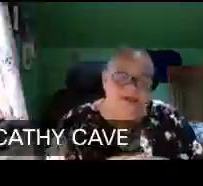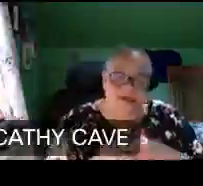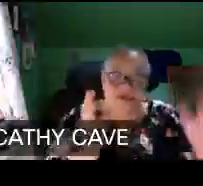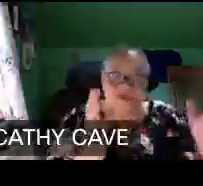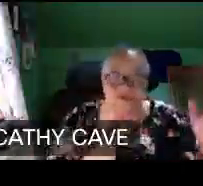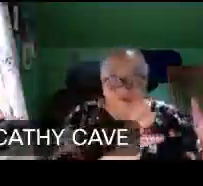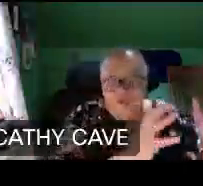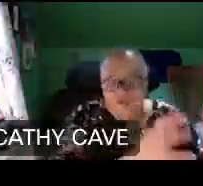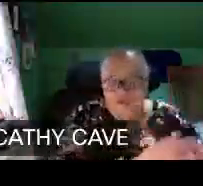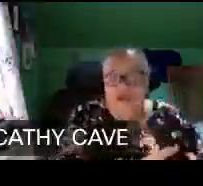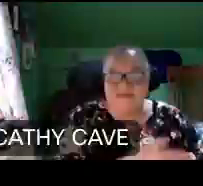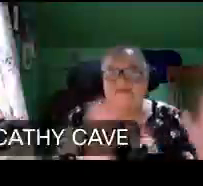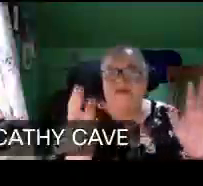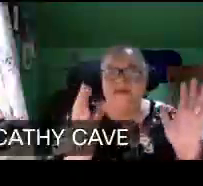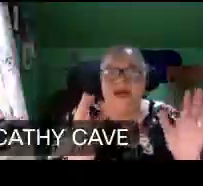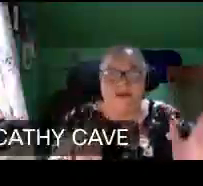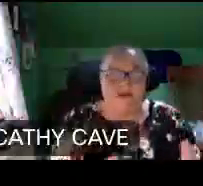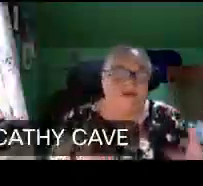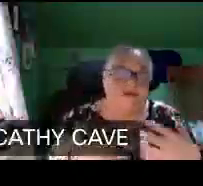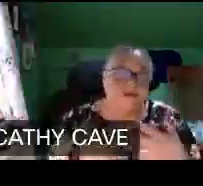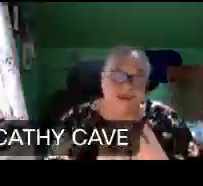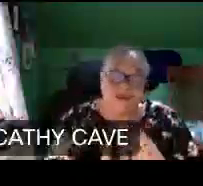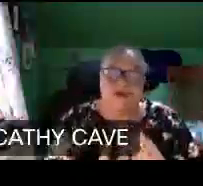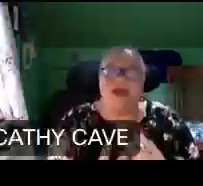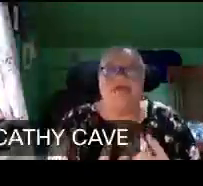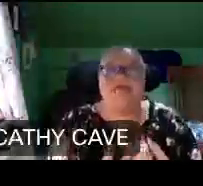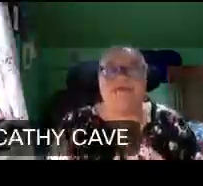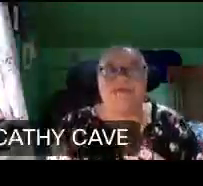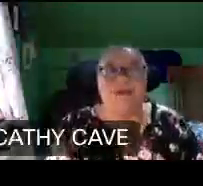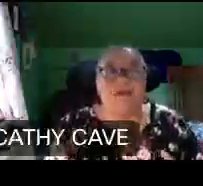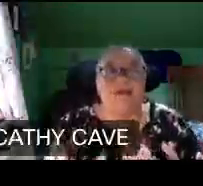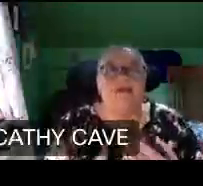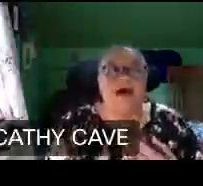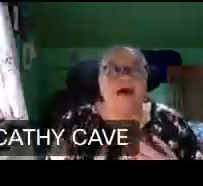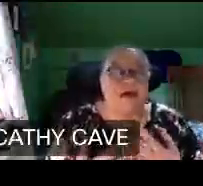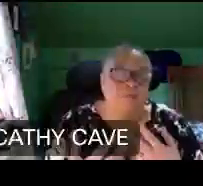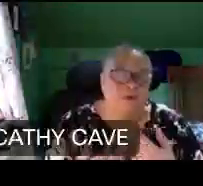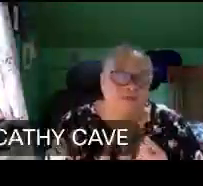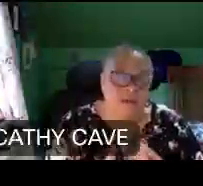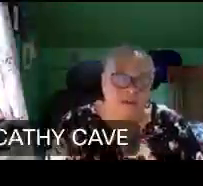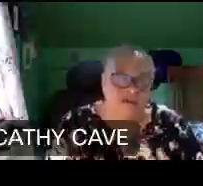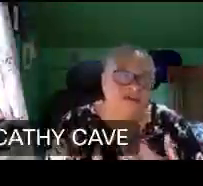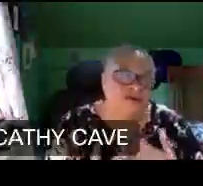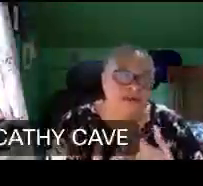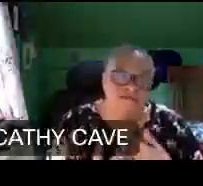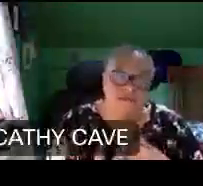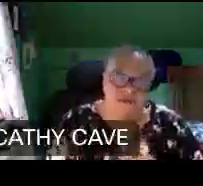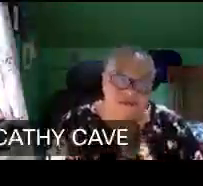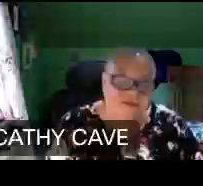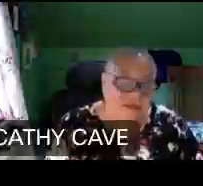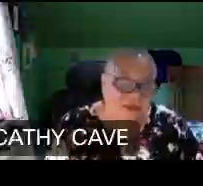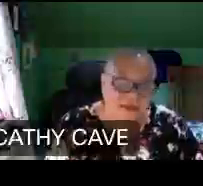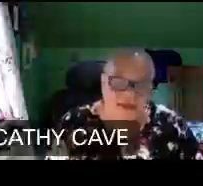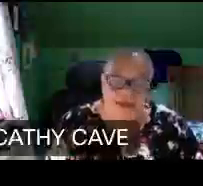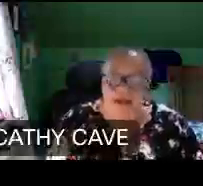I'm going to do more physical activity. I am going to do these healing practices that are part of my culture and that feel good